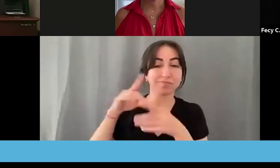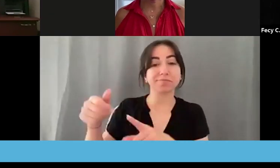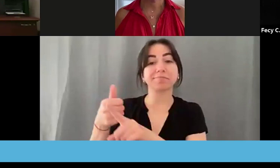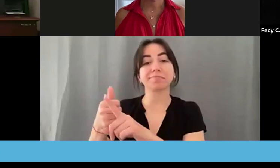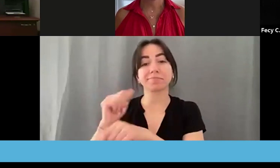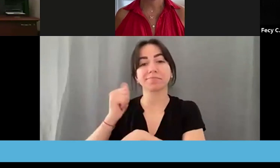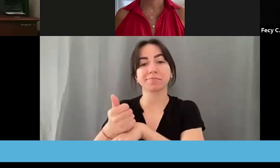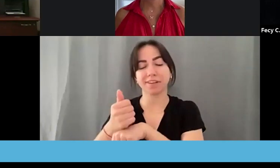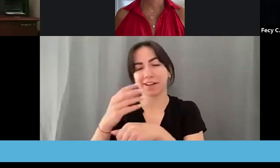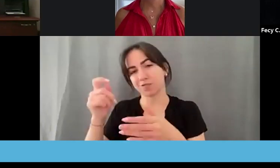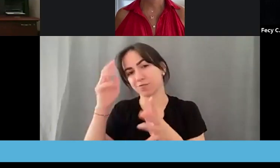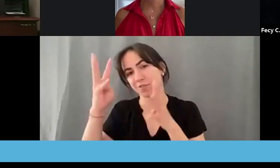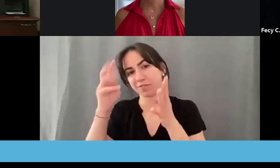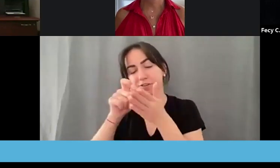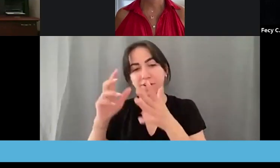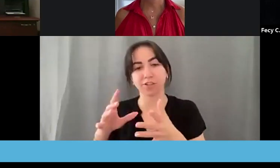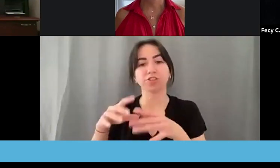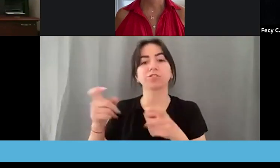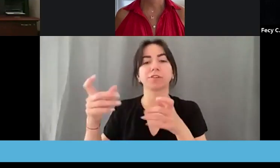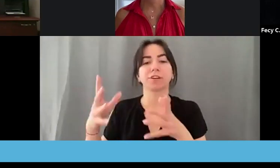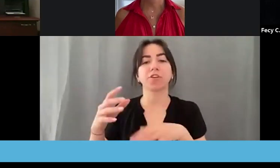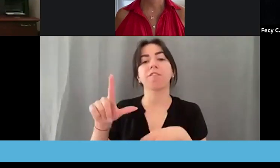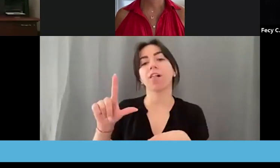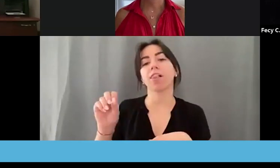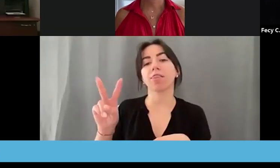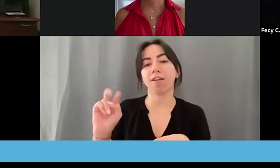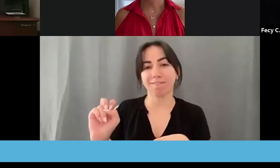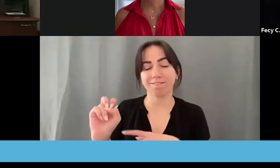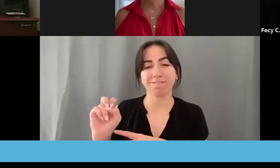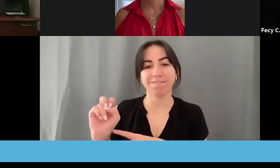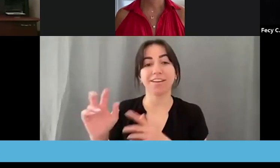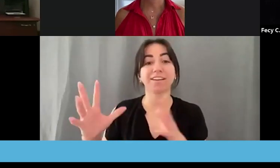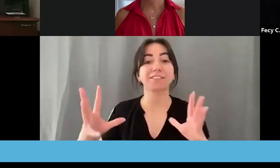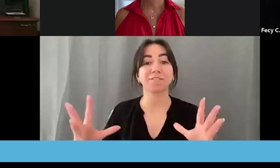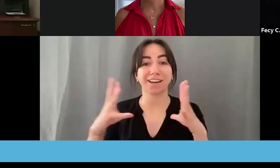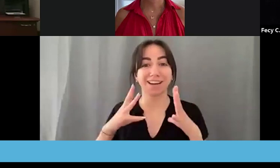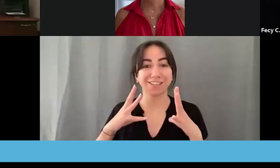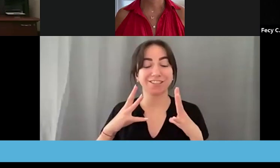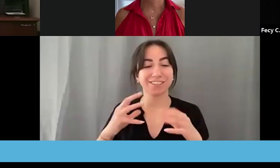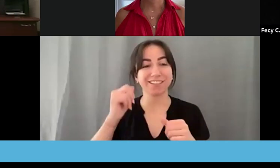creative director of Love, which is a vacation